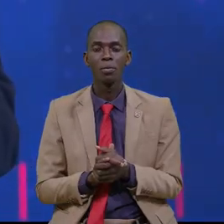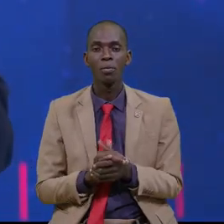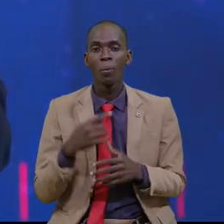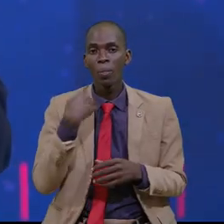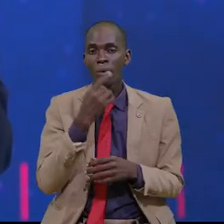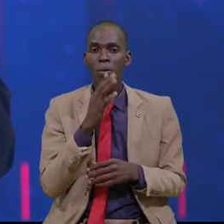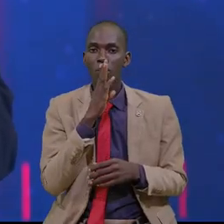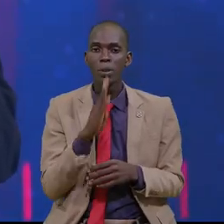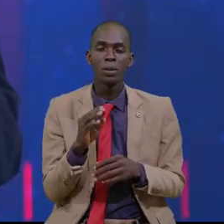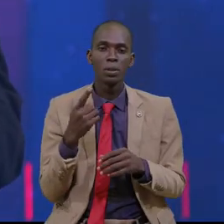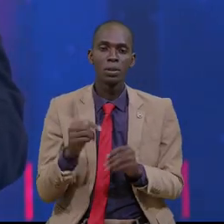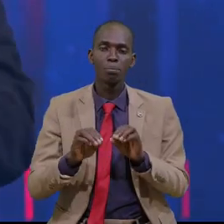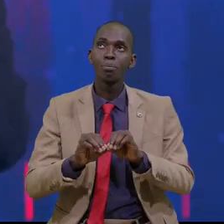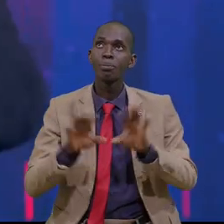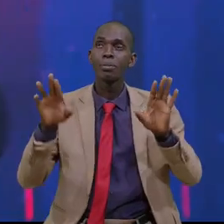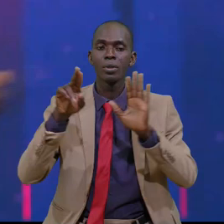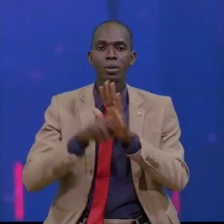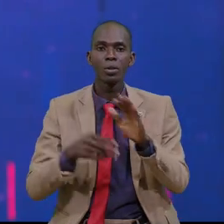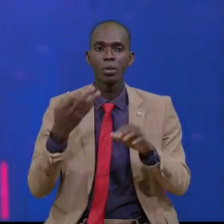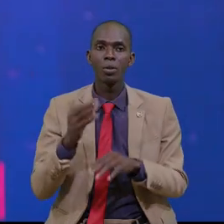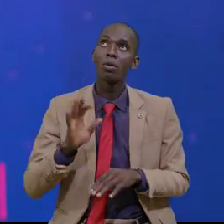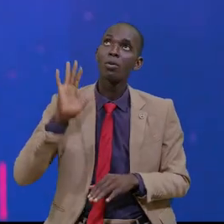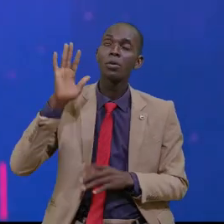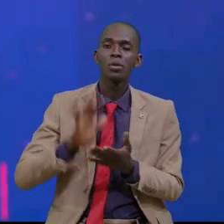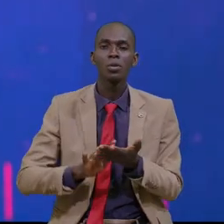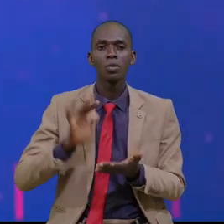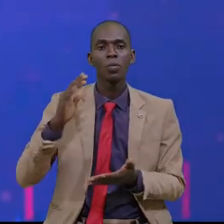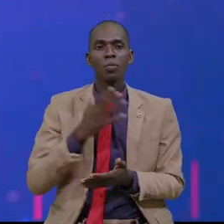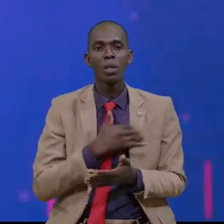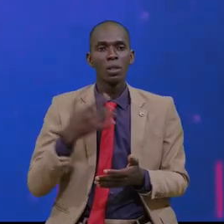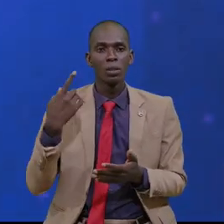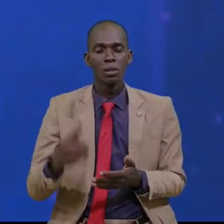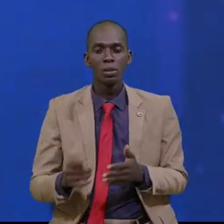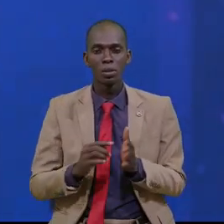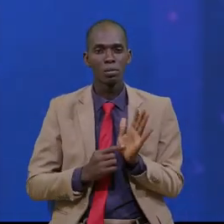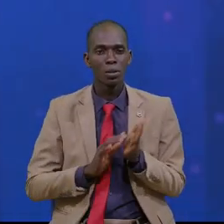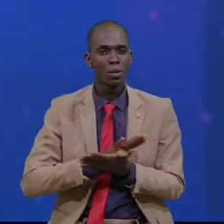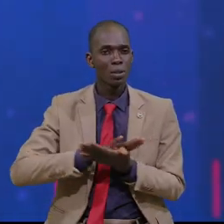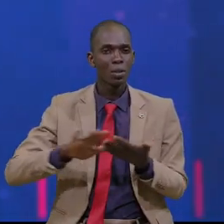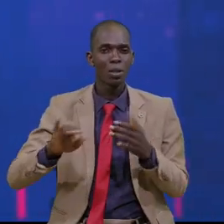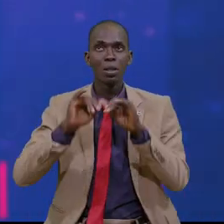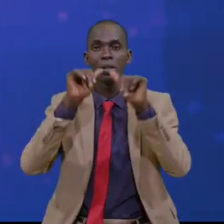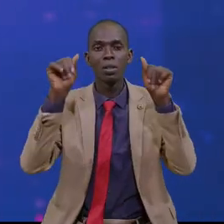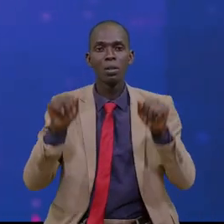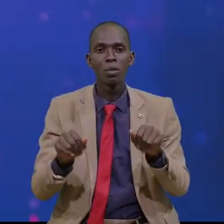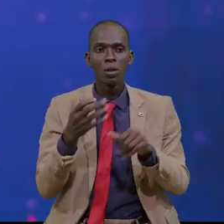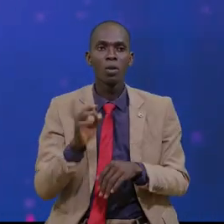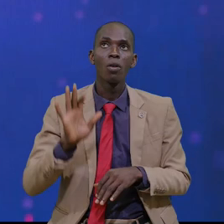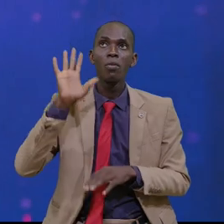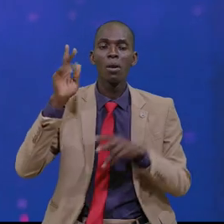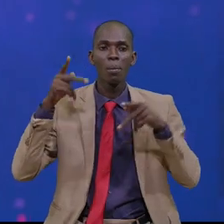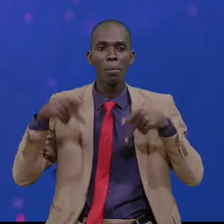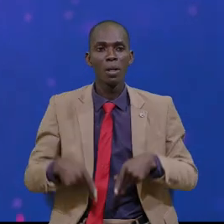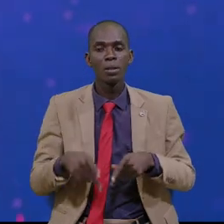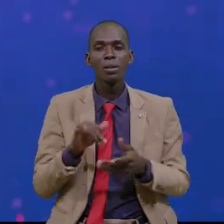the brightness of his glory and the express image of his person, that is Christ,